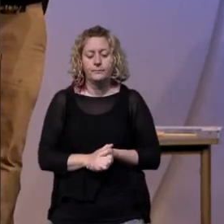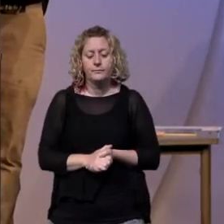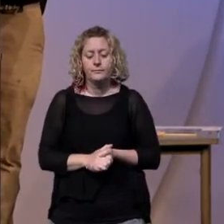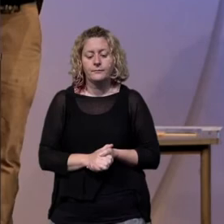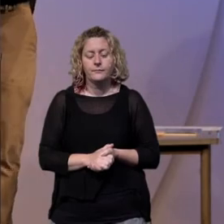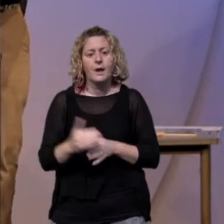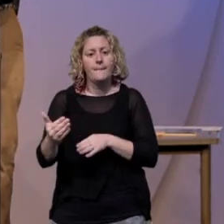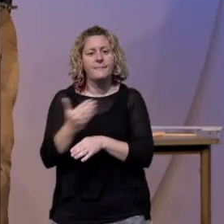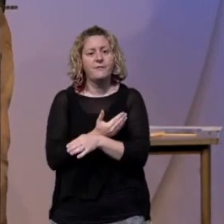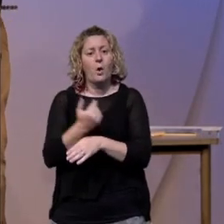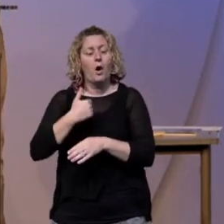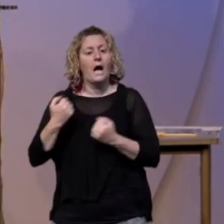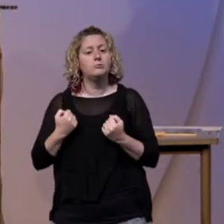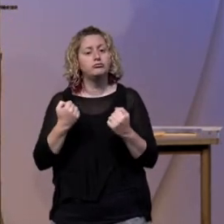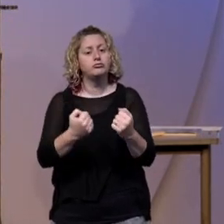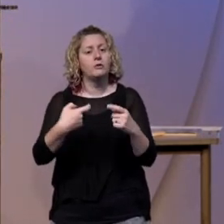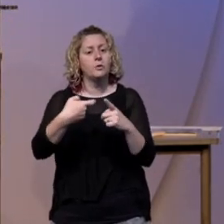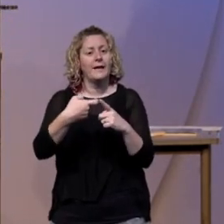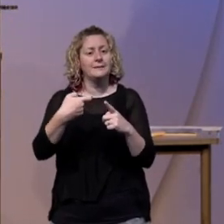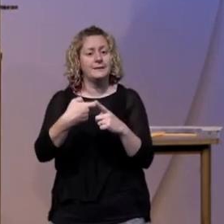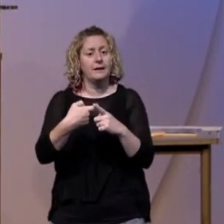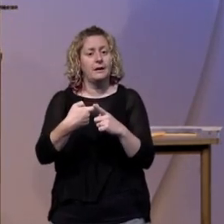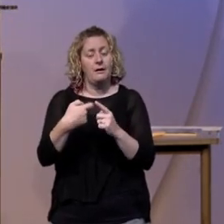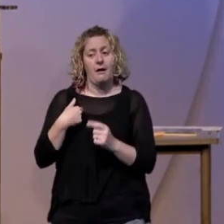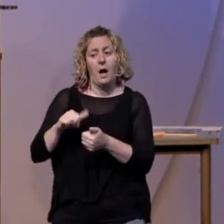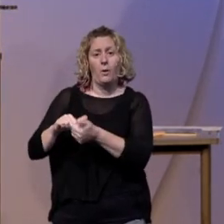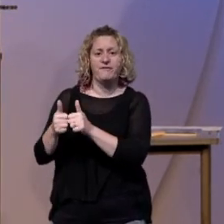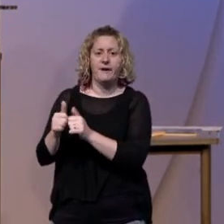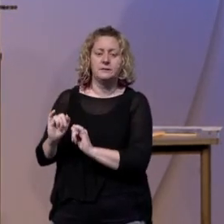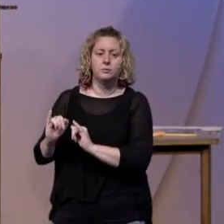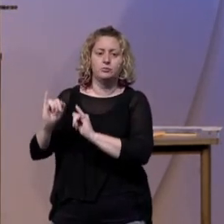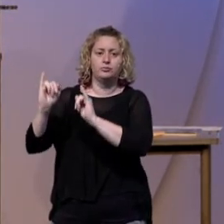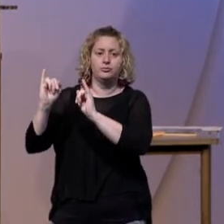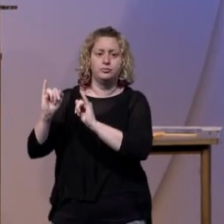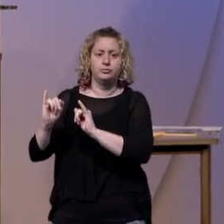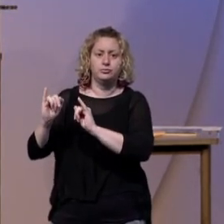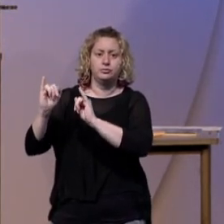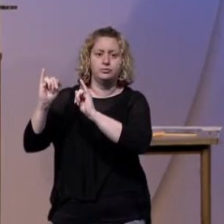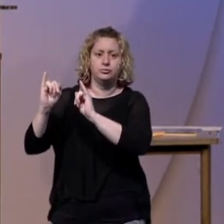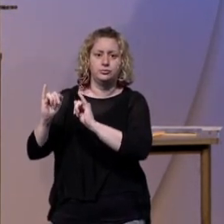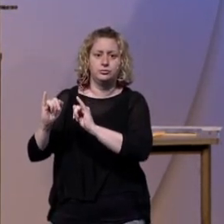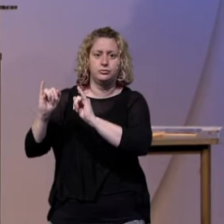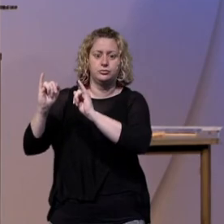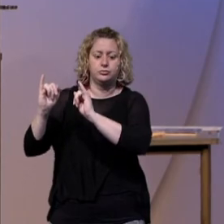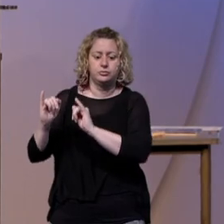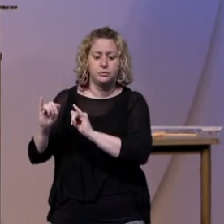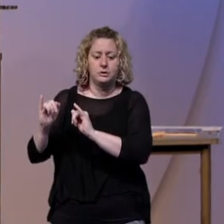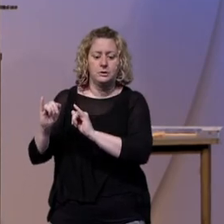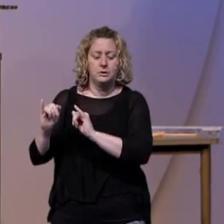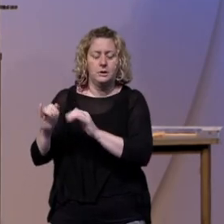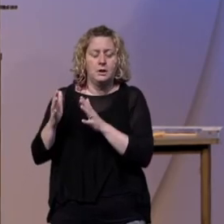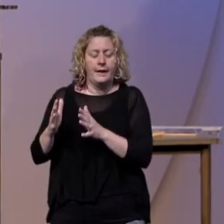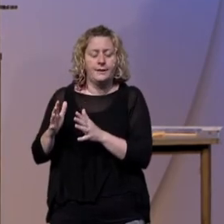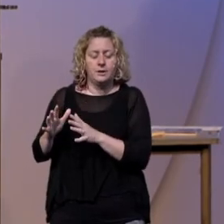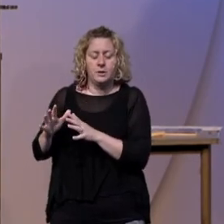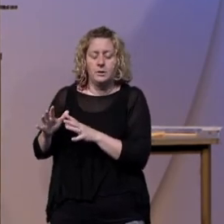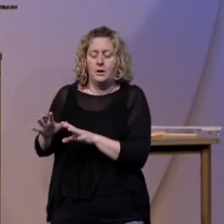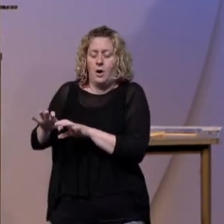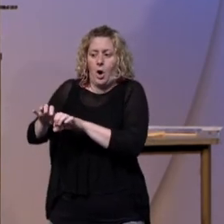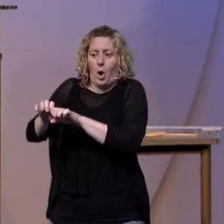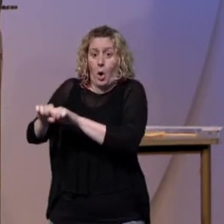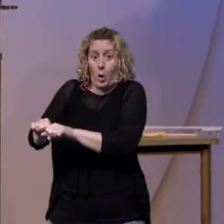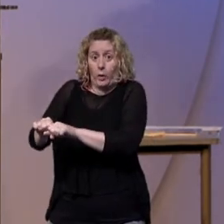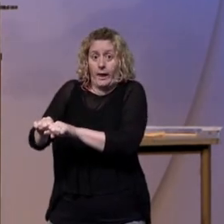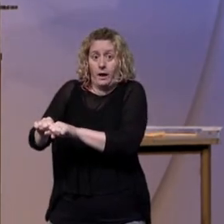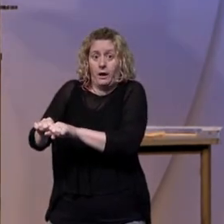had a tragedy in terms of some friends we know, and we've just been reeling this week. But you've got to prepare stuff, but also say, okay, let's unpack that